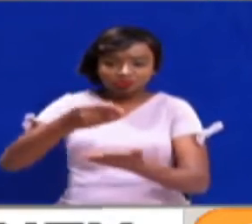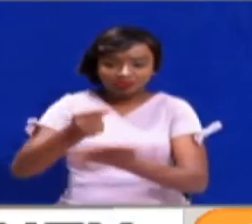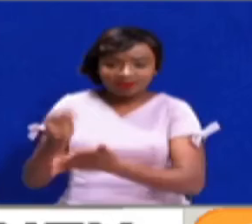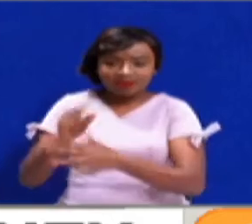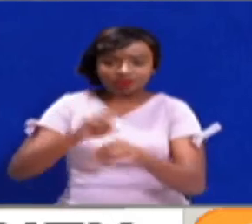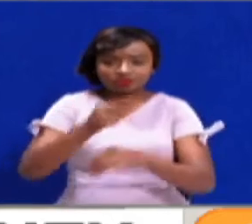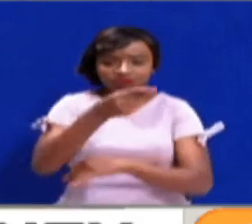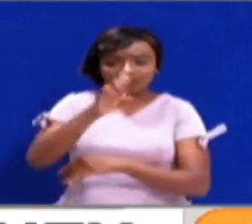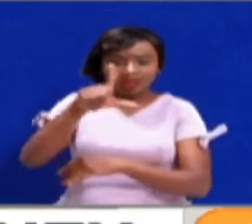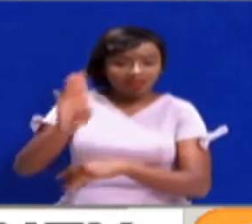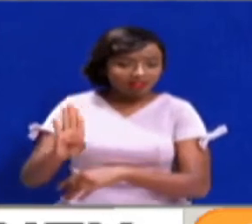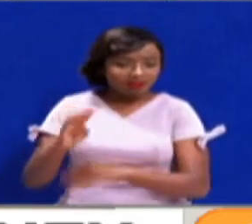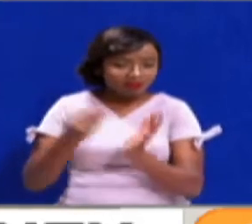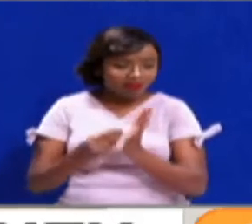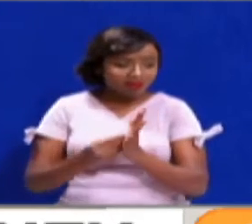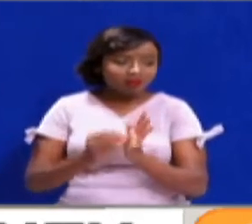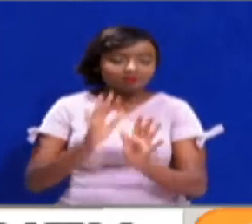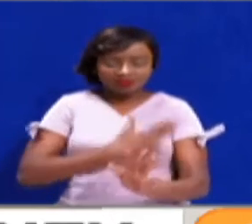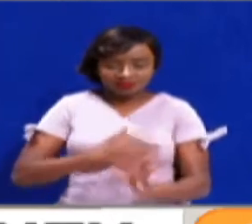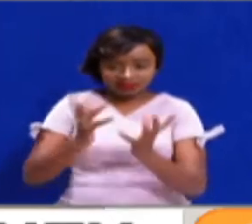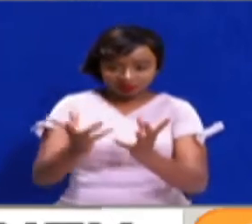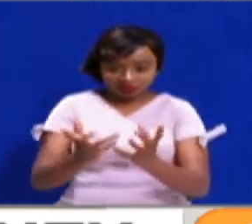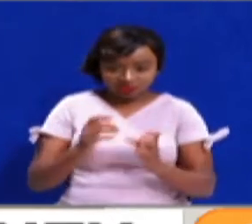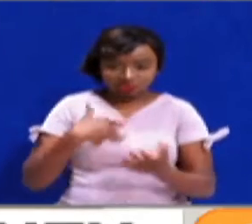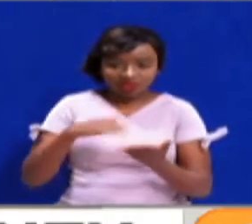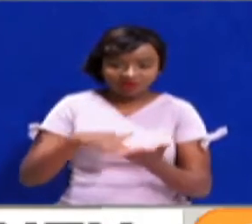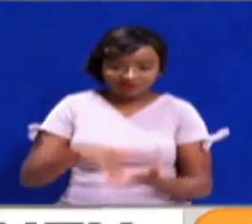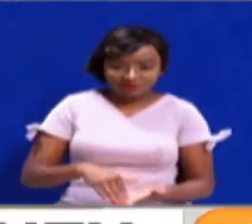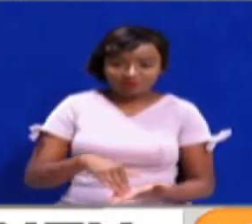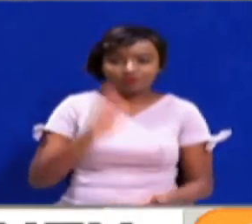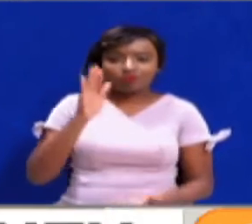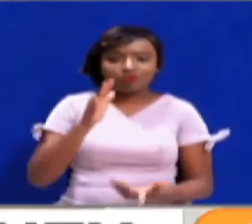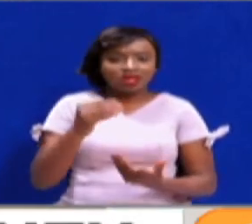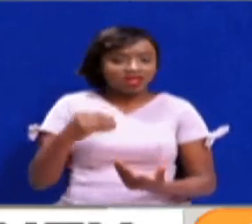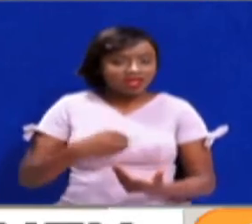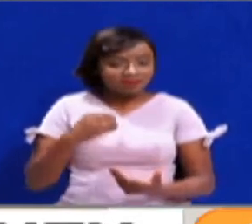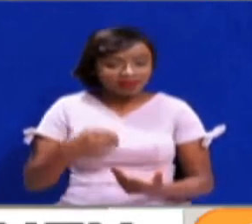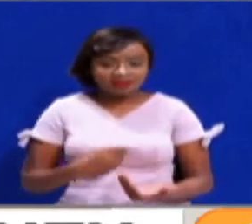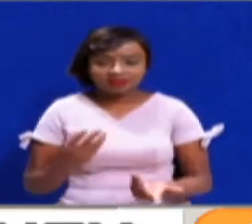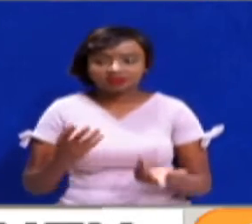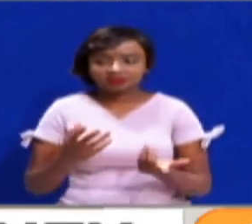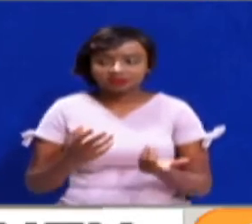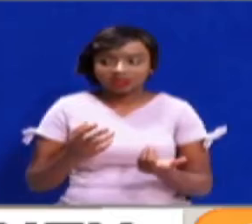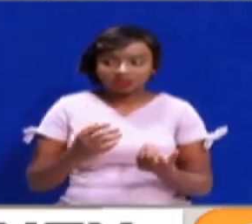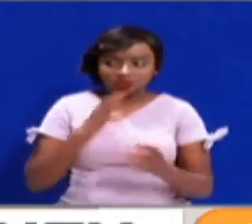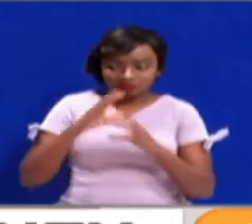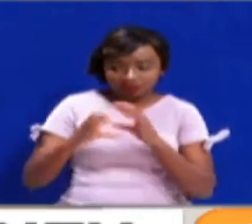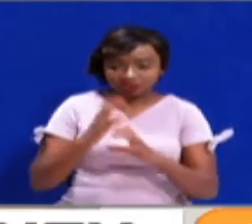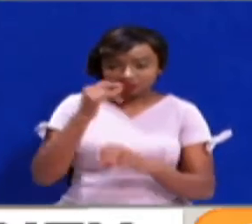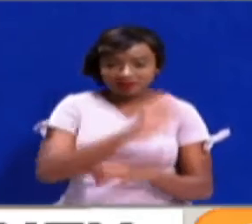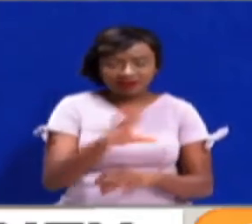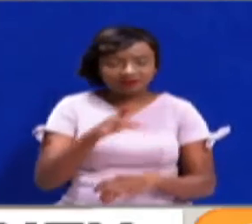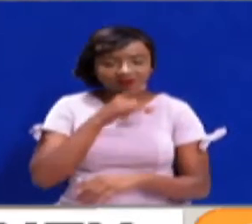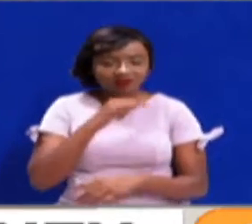know, there needs to be a little more empathic communication, considering parents are at their